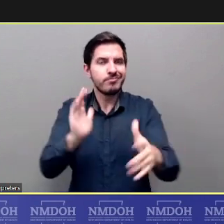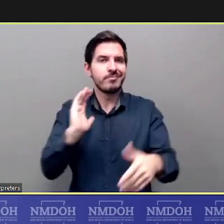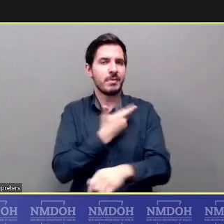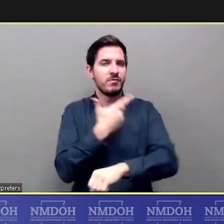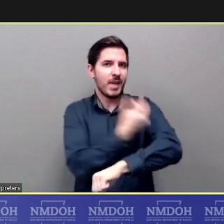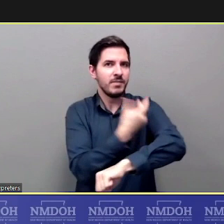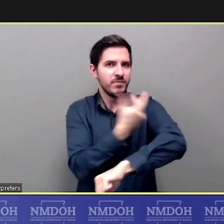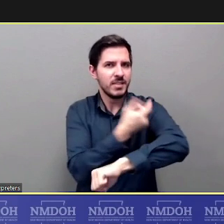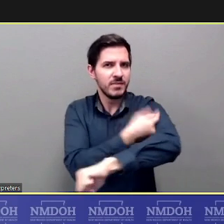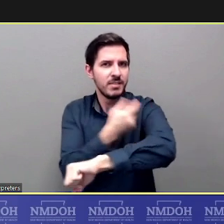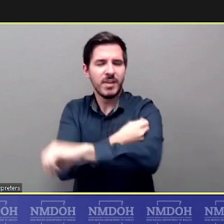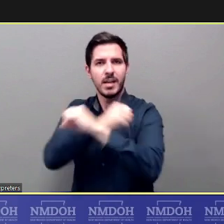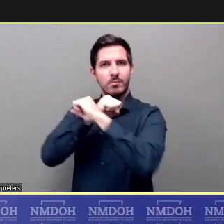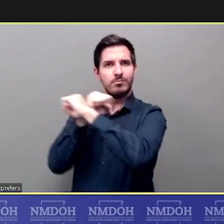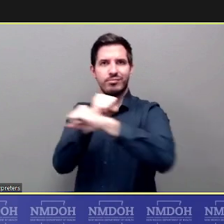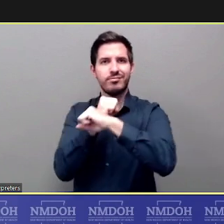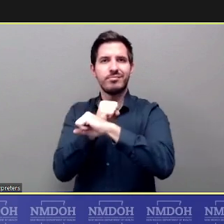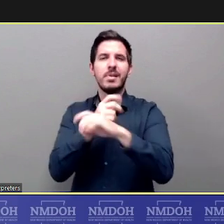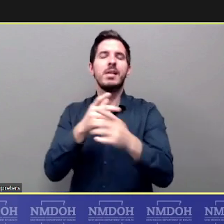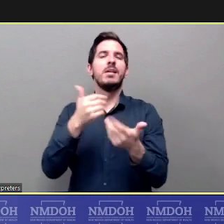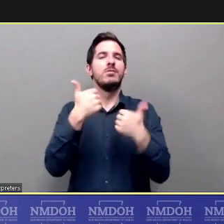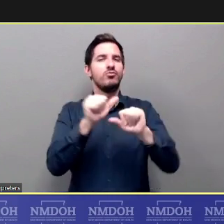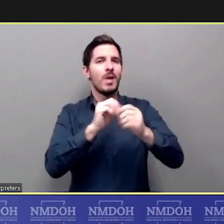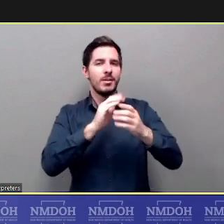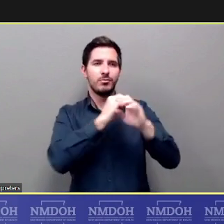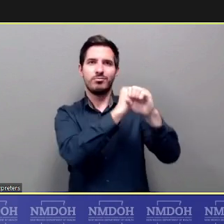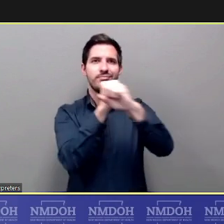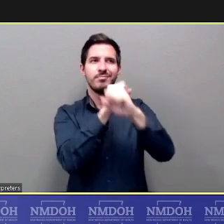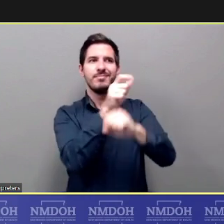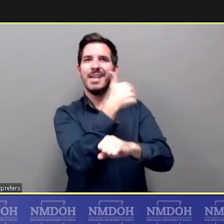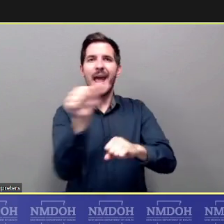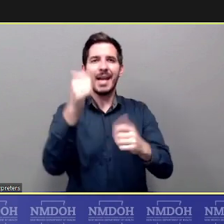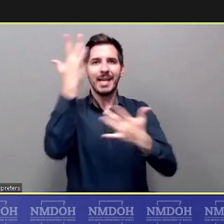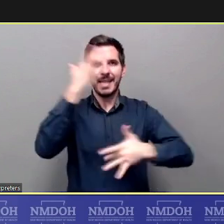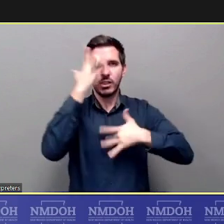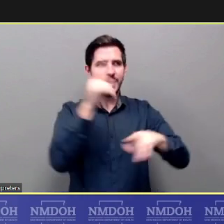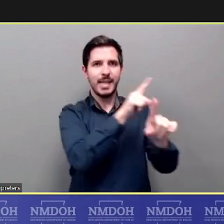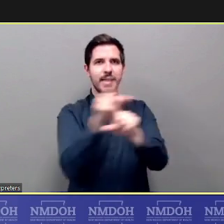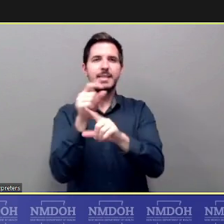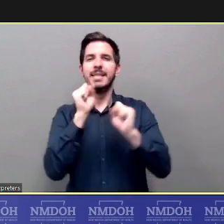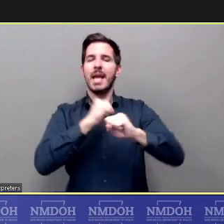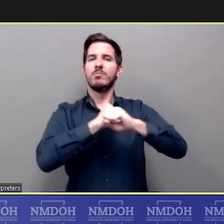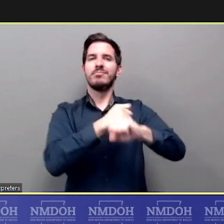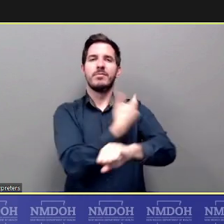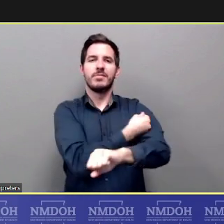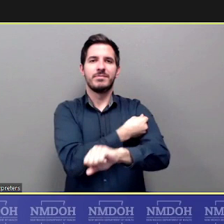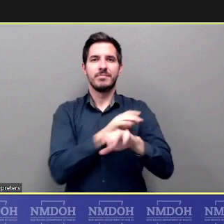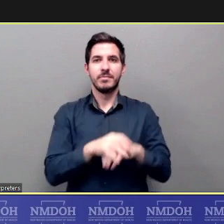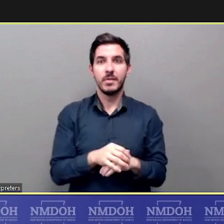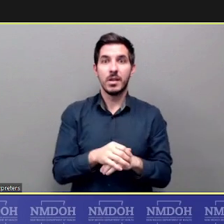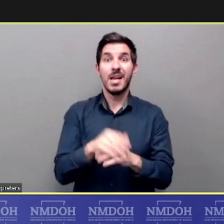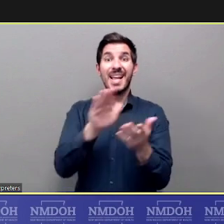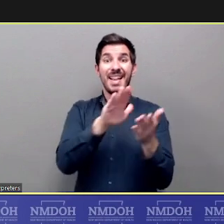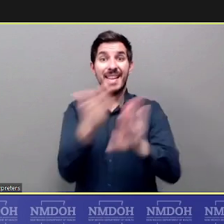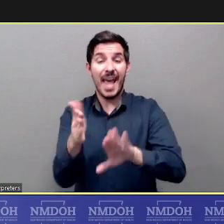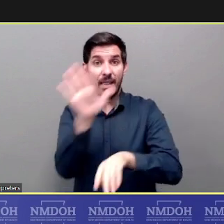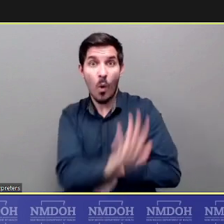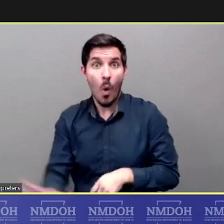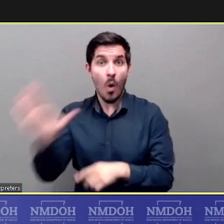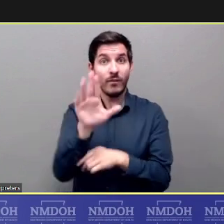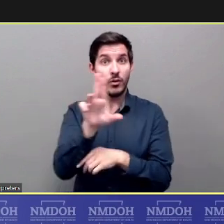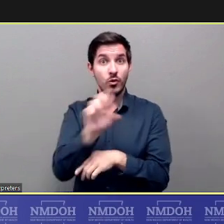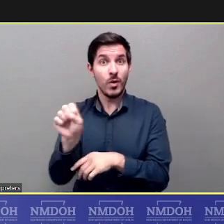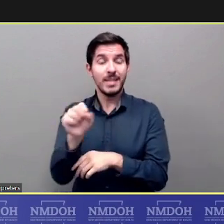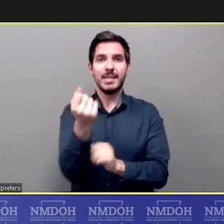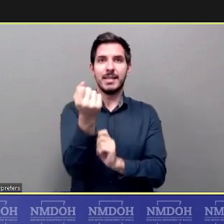vaccine, related illnesses. And then deaths in the US is 11. Monkeypox is a viral infection in the